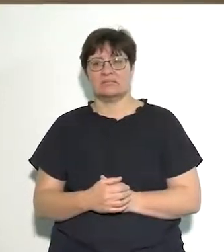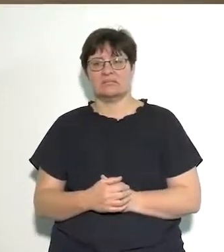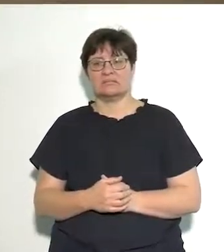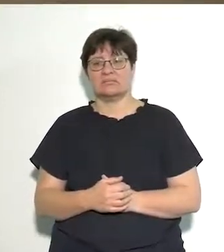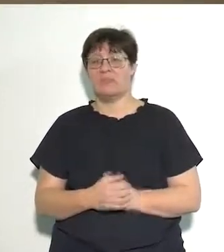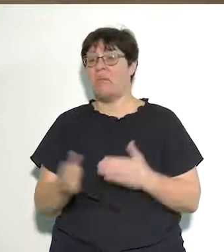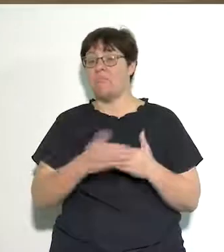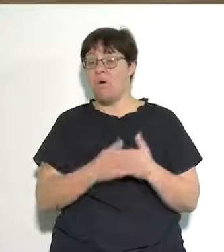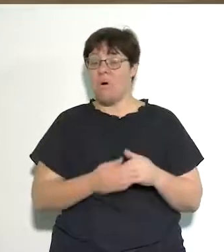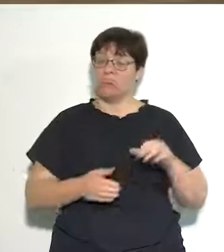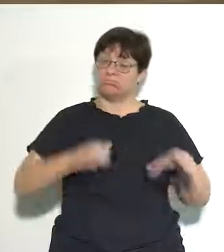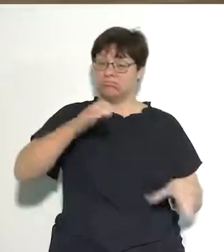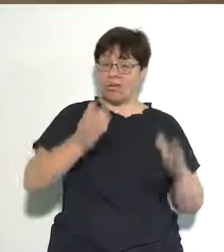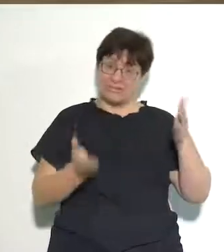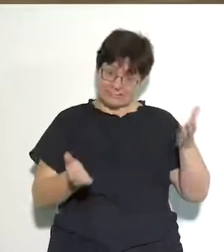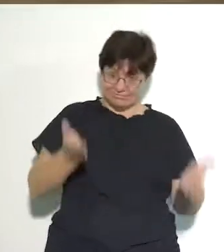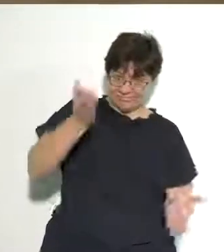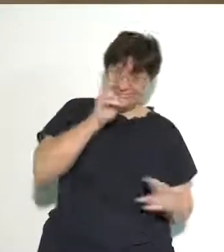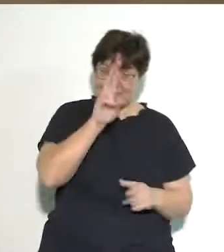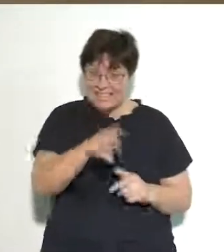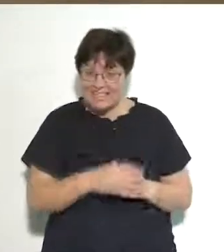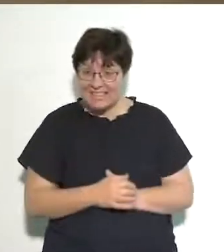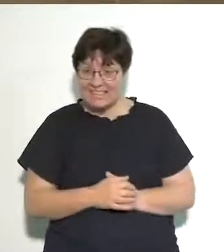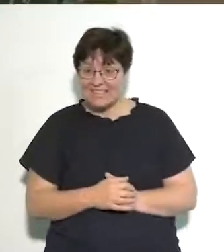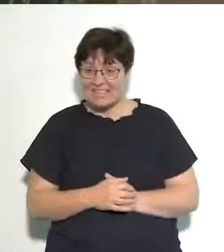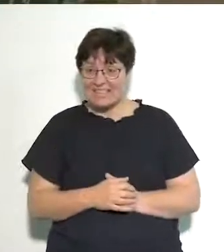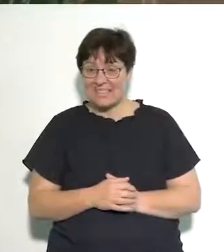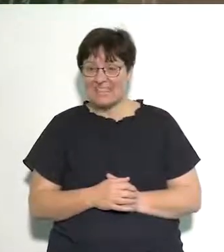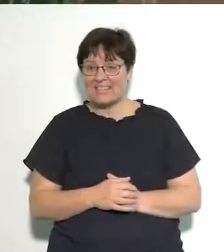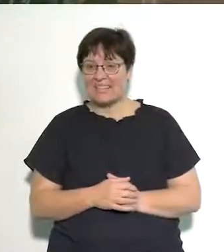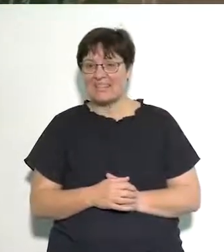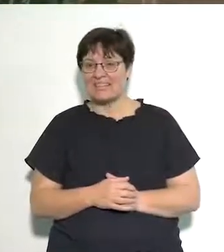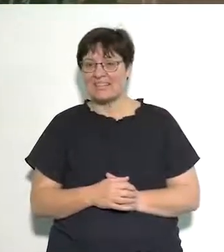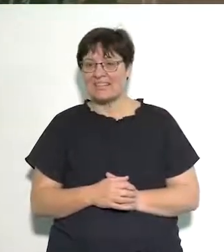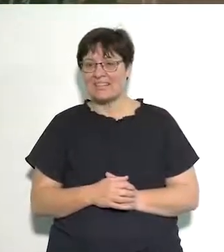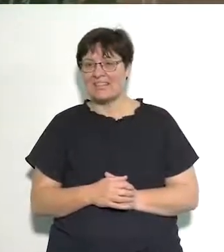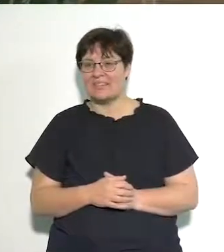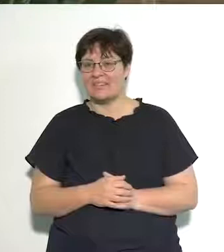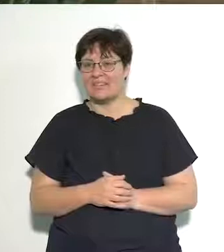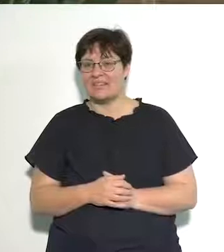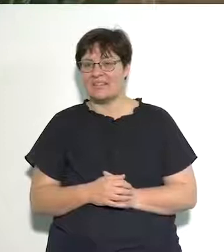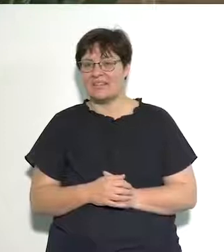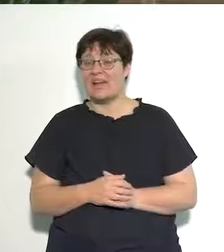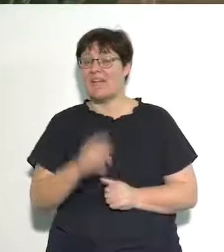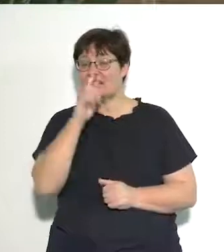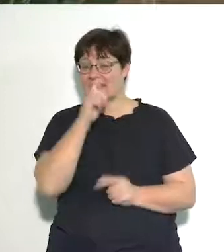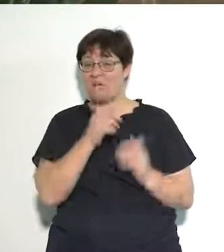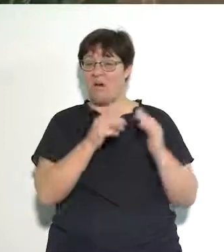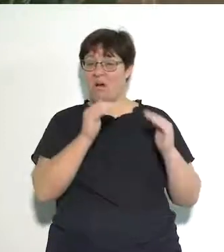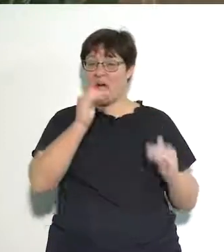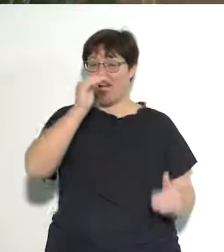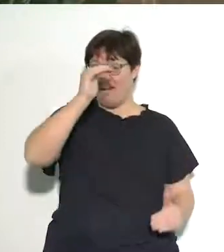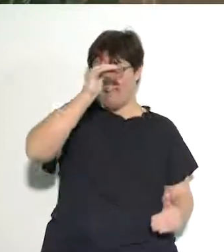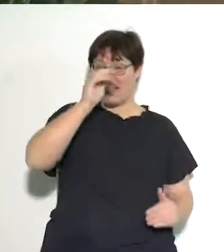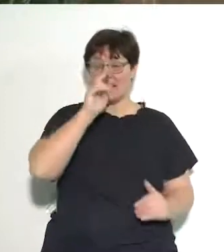this and I put, oh, did you see that movement? All my beans are going into one cup. I can